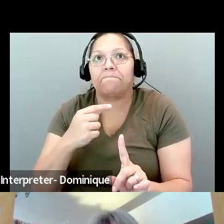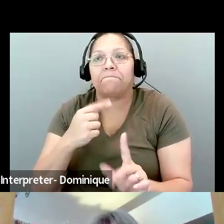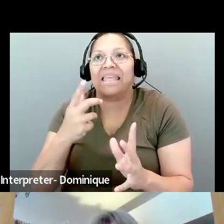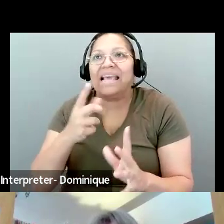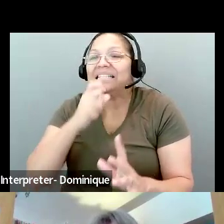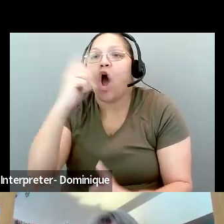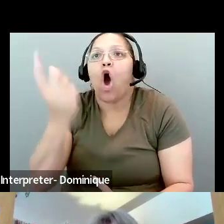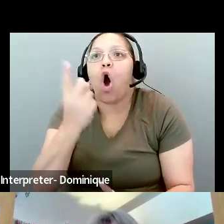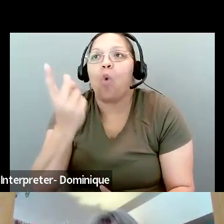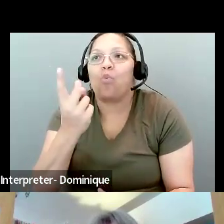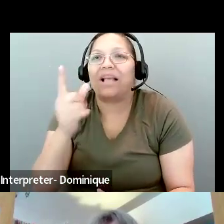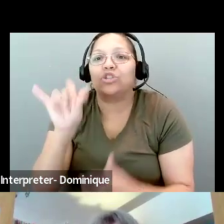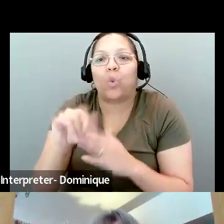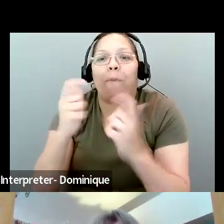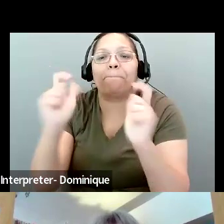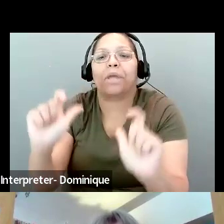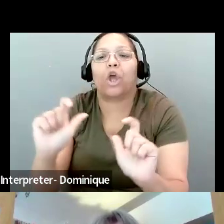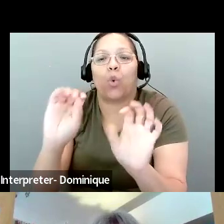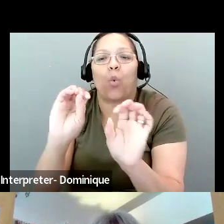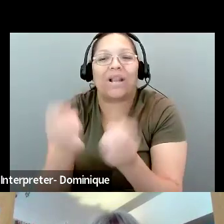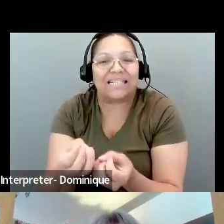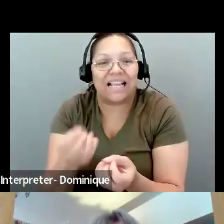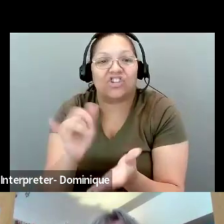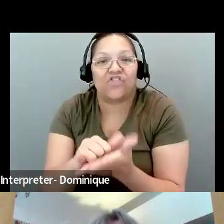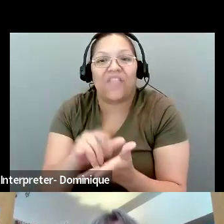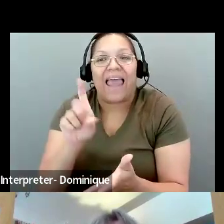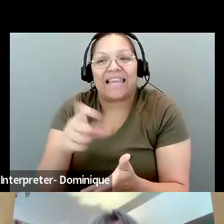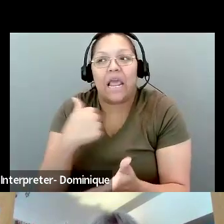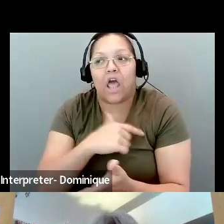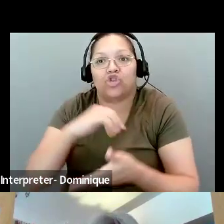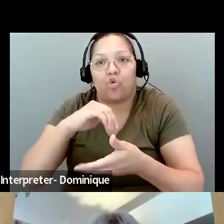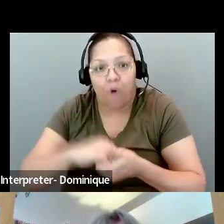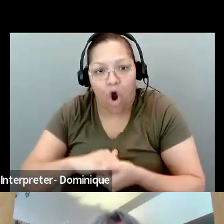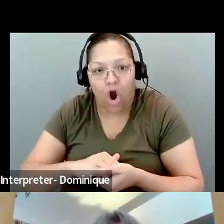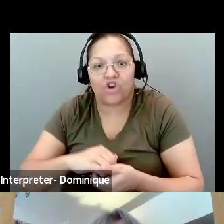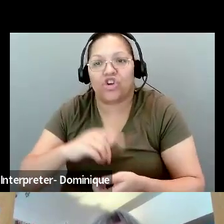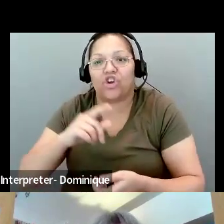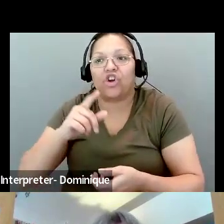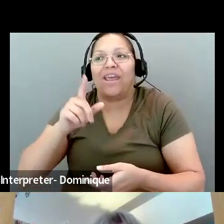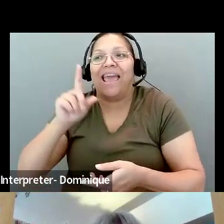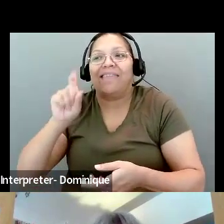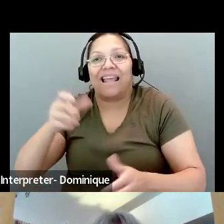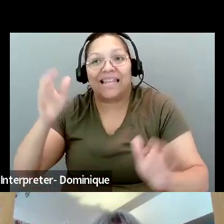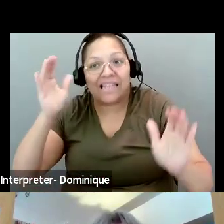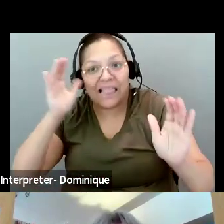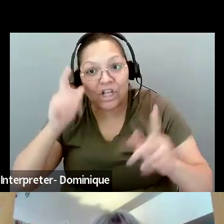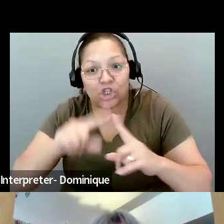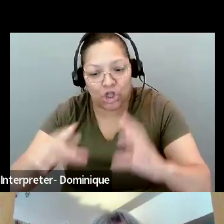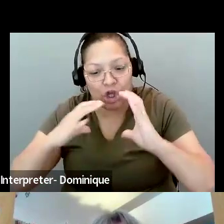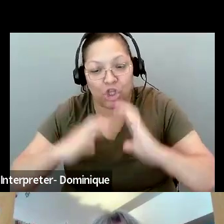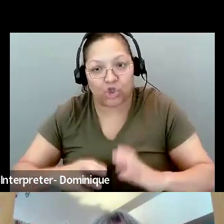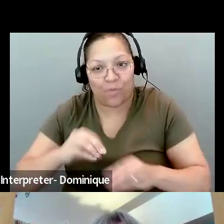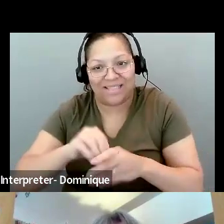organizations that really need us to partner and that they need to listen to the consumers in their